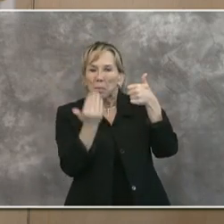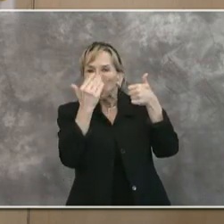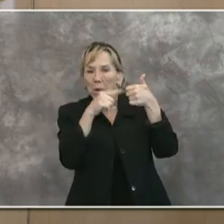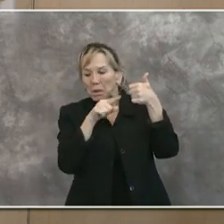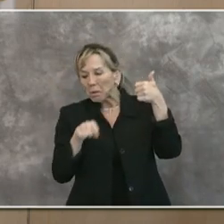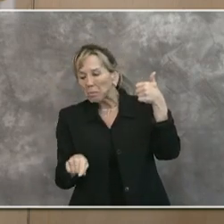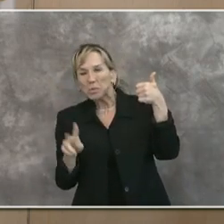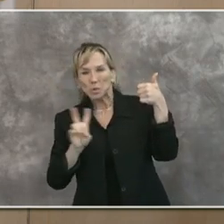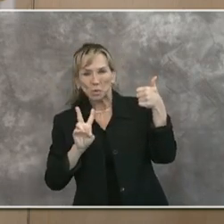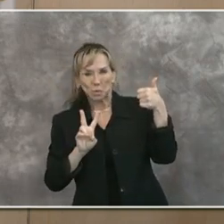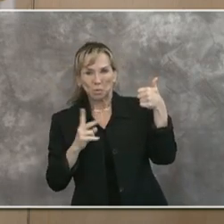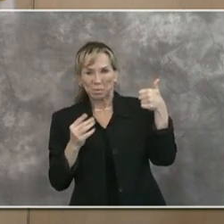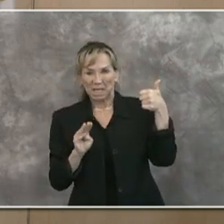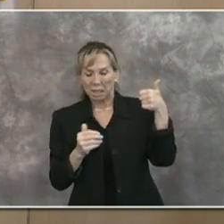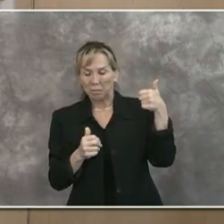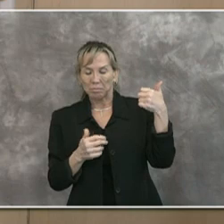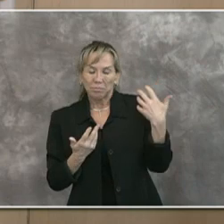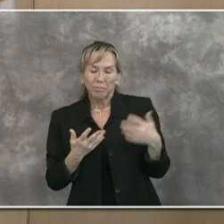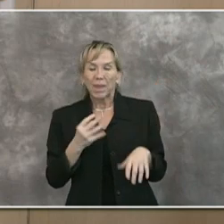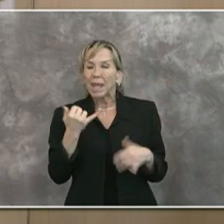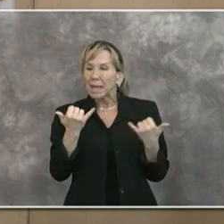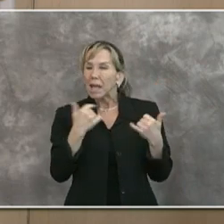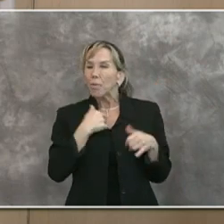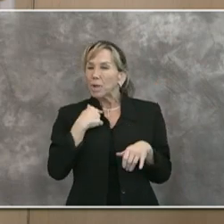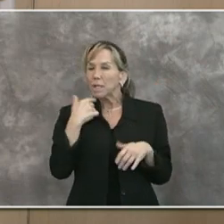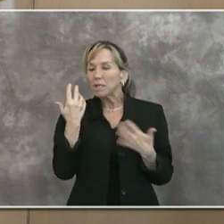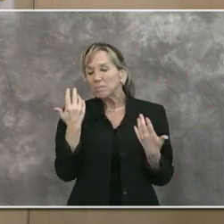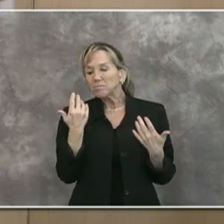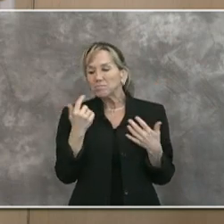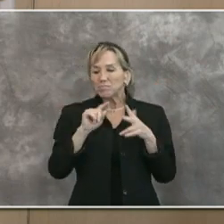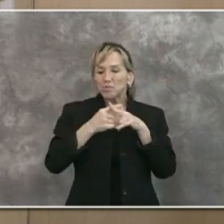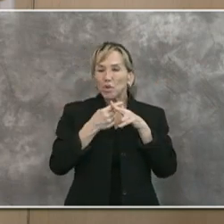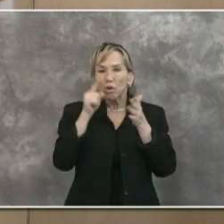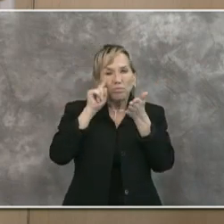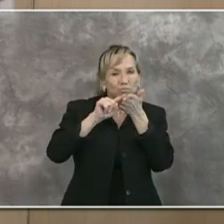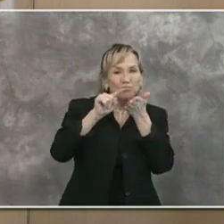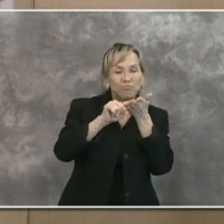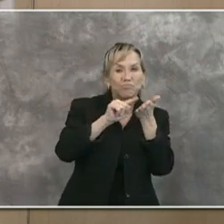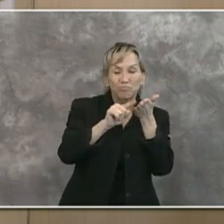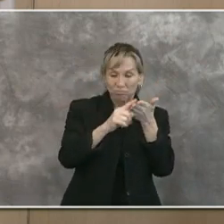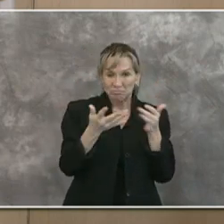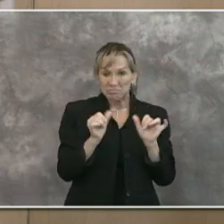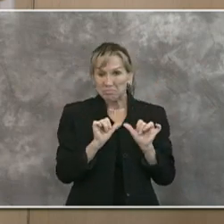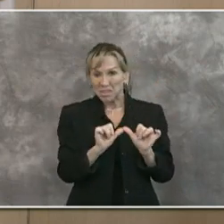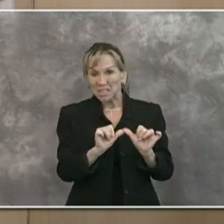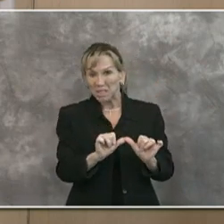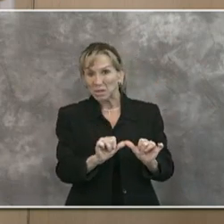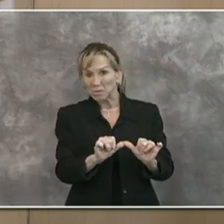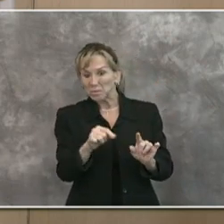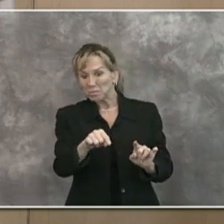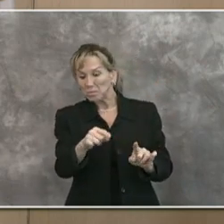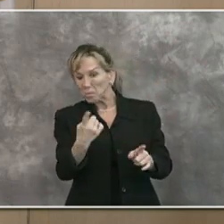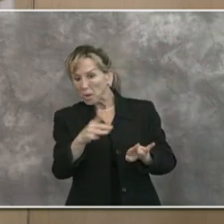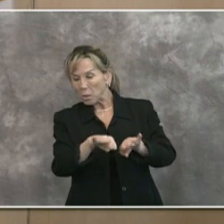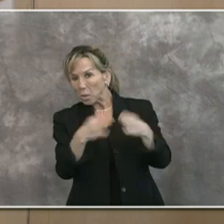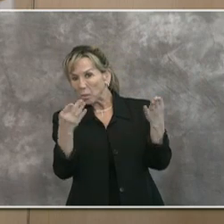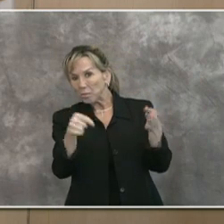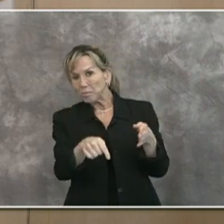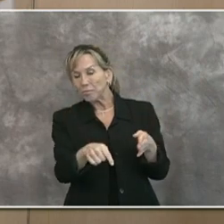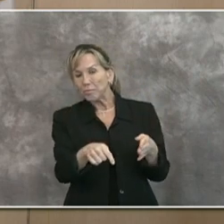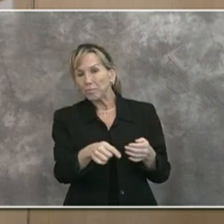2 p.m. And we are exploring continuing that with the